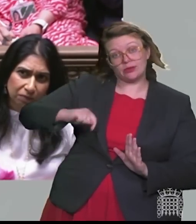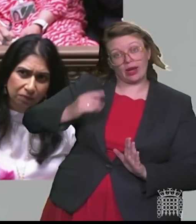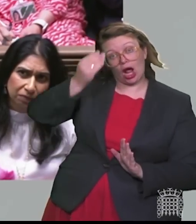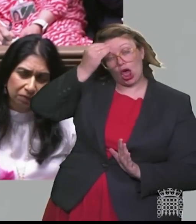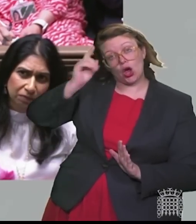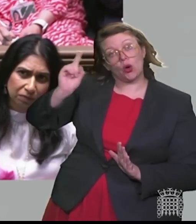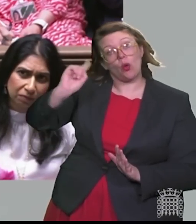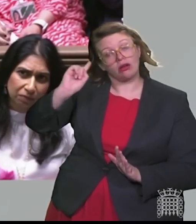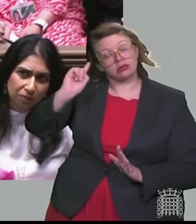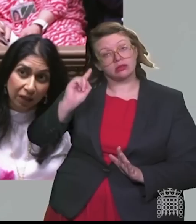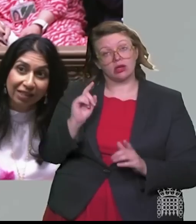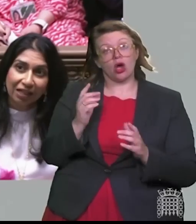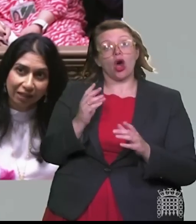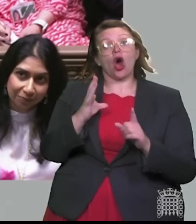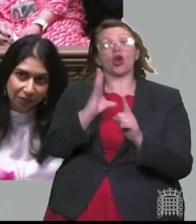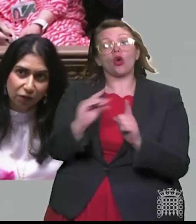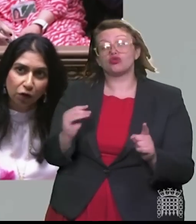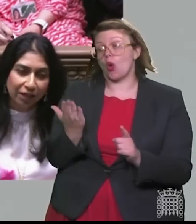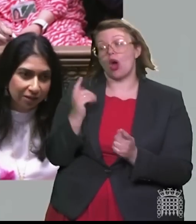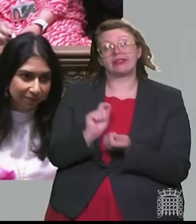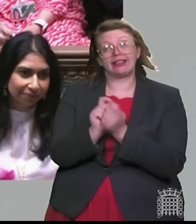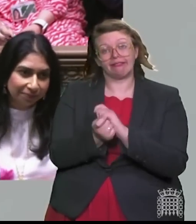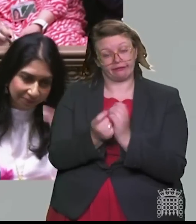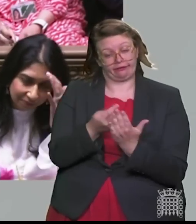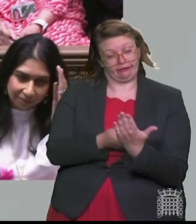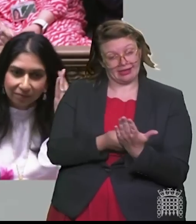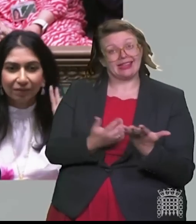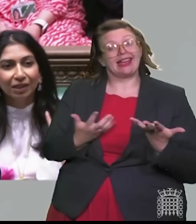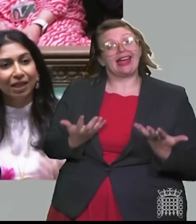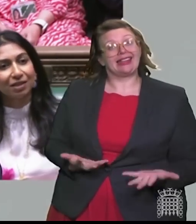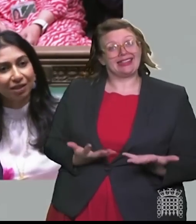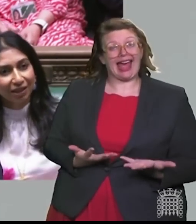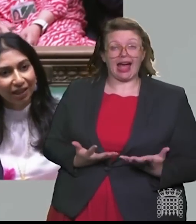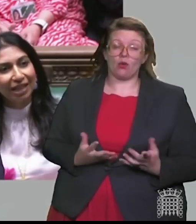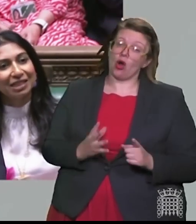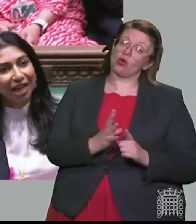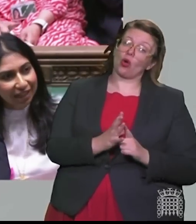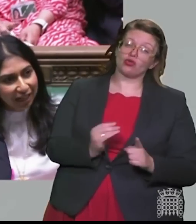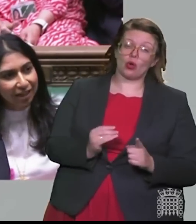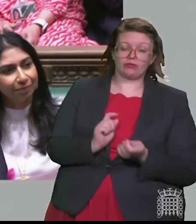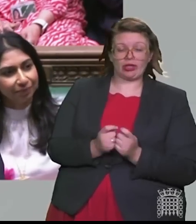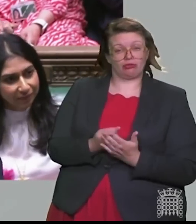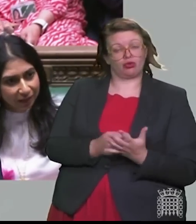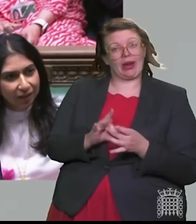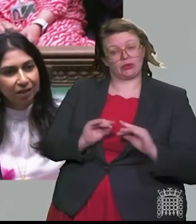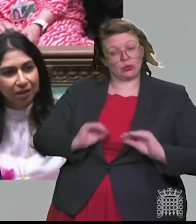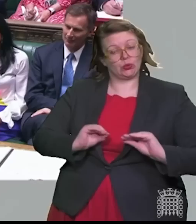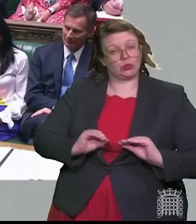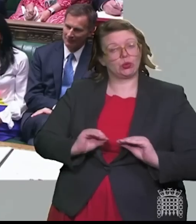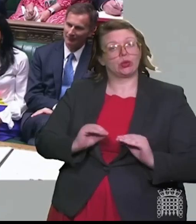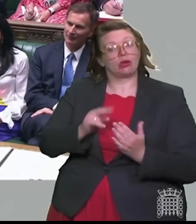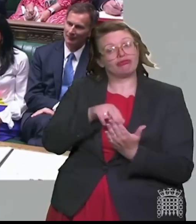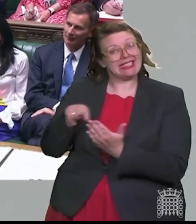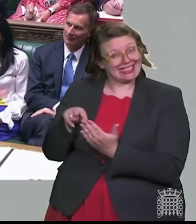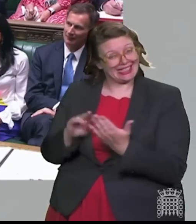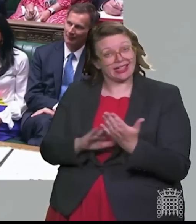to the reforms of the Conservative government, our young people are now the best readers in the Western world, Mr. Speaker. Reforms